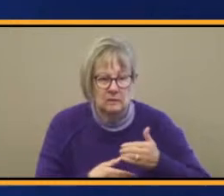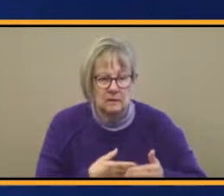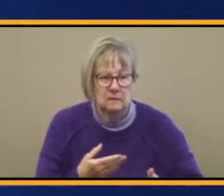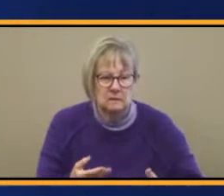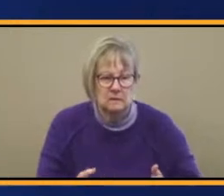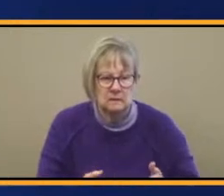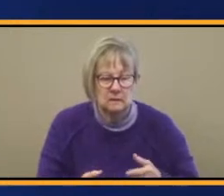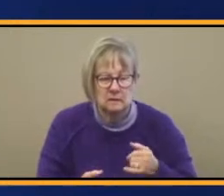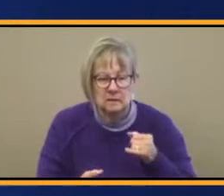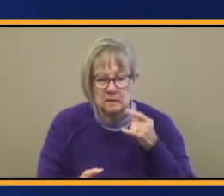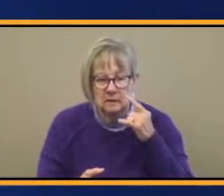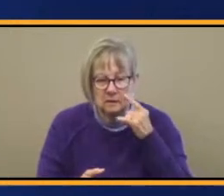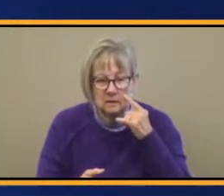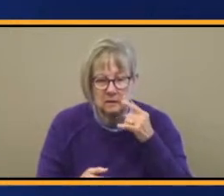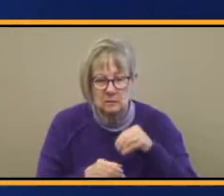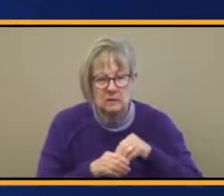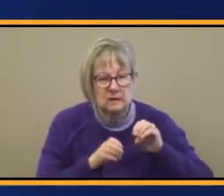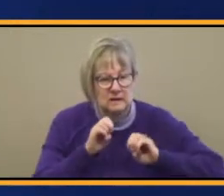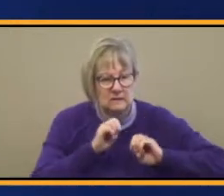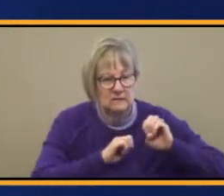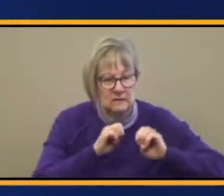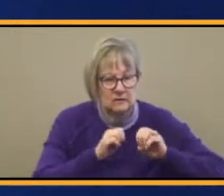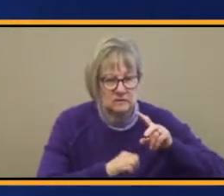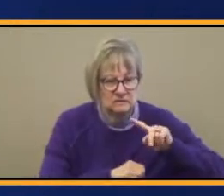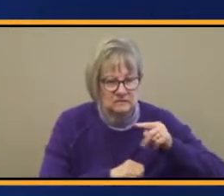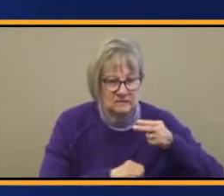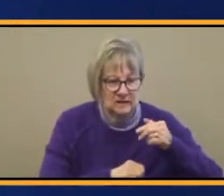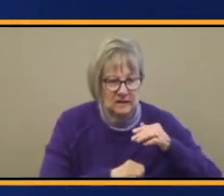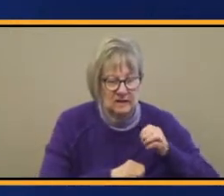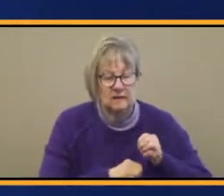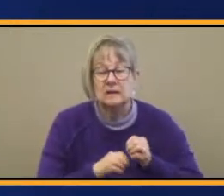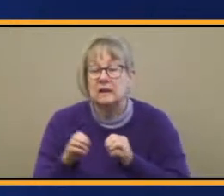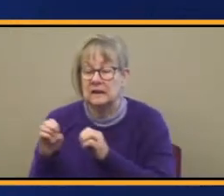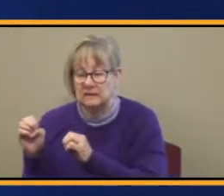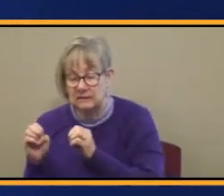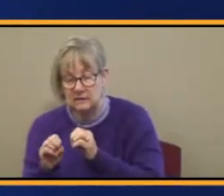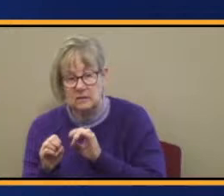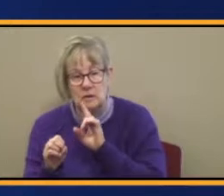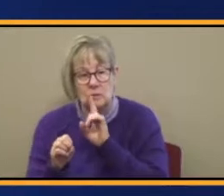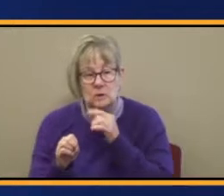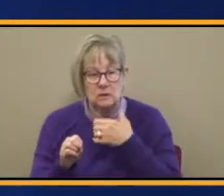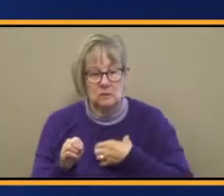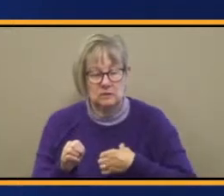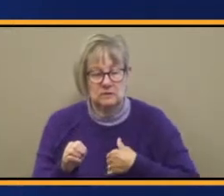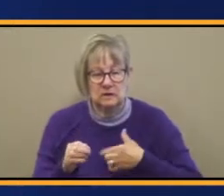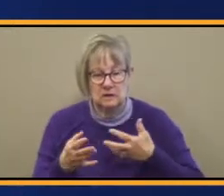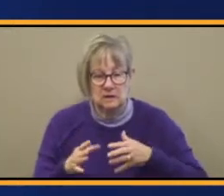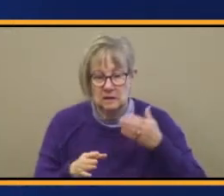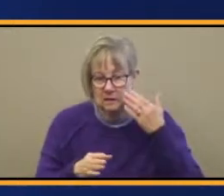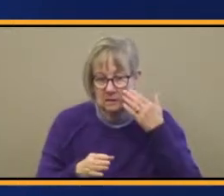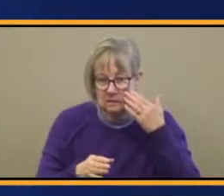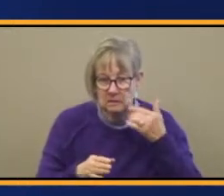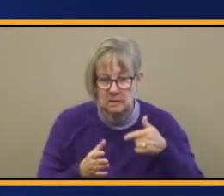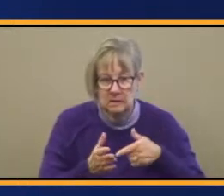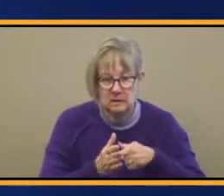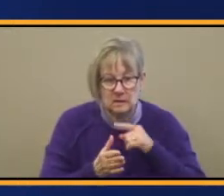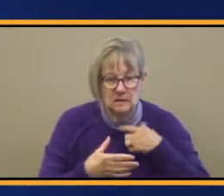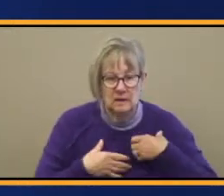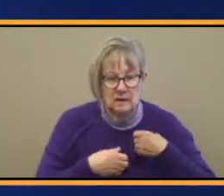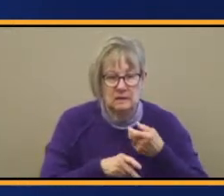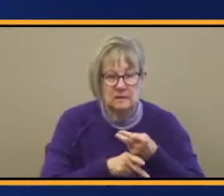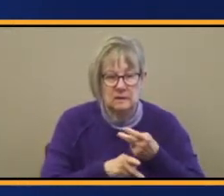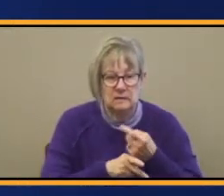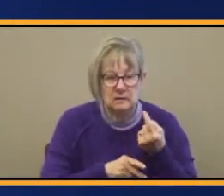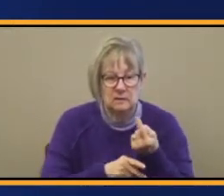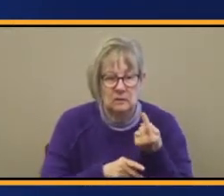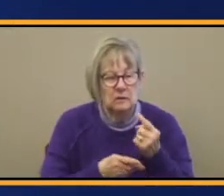vendor? I think we're in the evaluation phase. Evaluation? Okay. I really wish I would have known. This is a healthcare is always